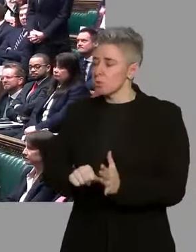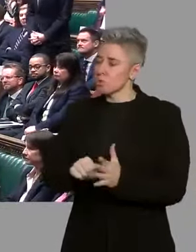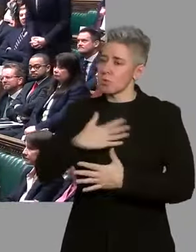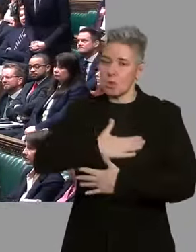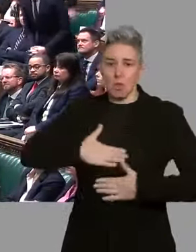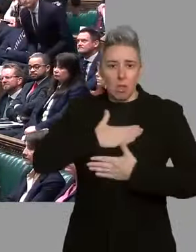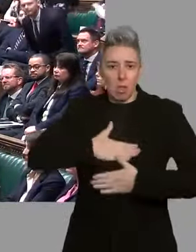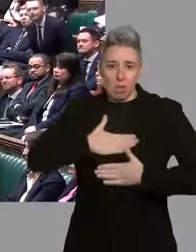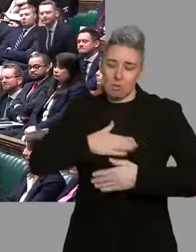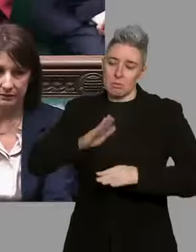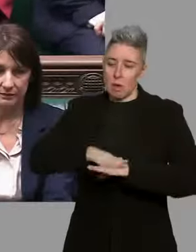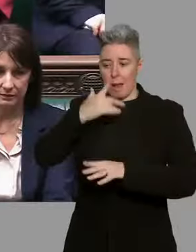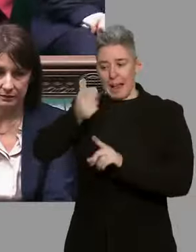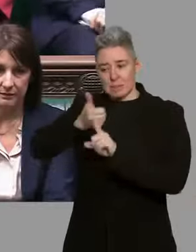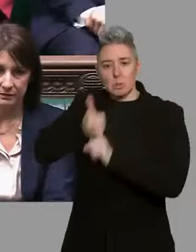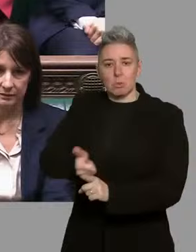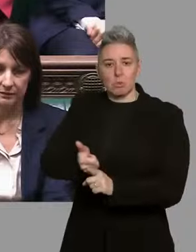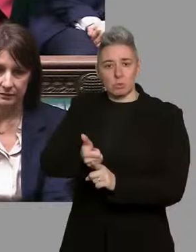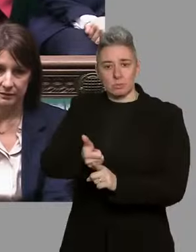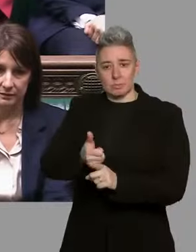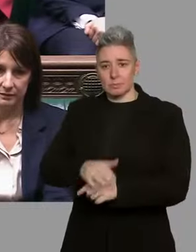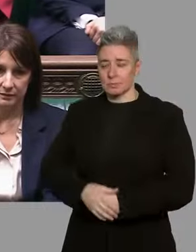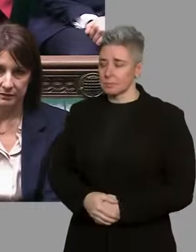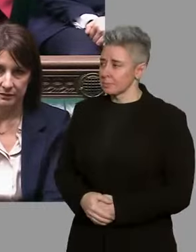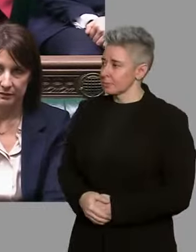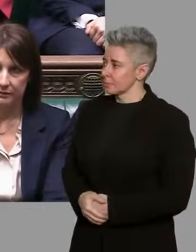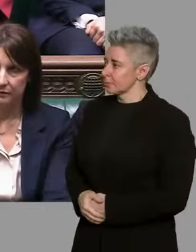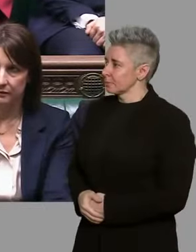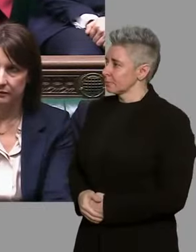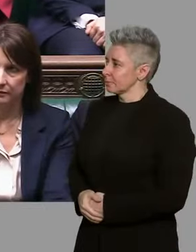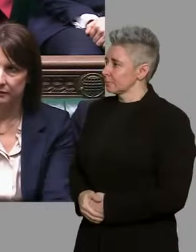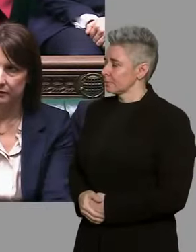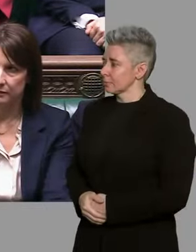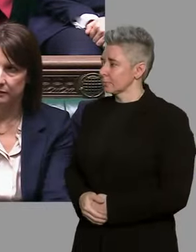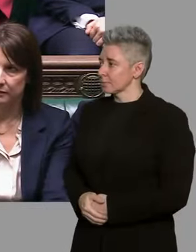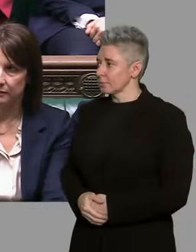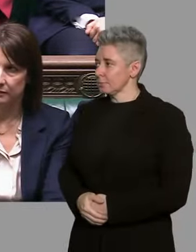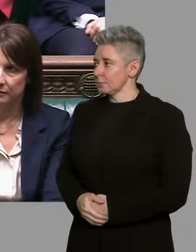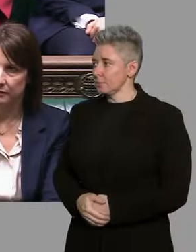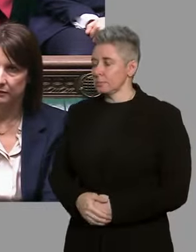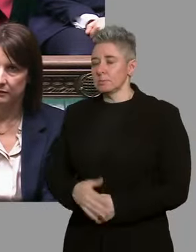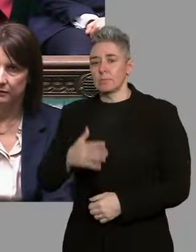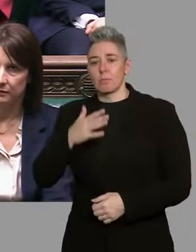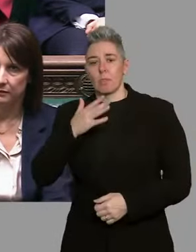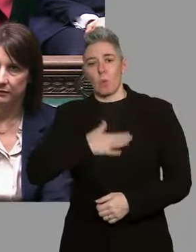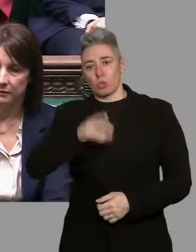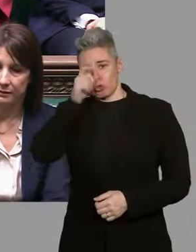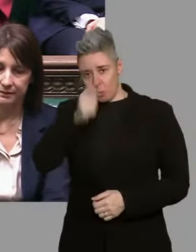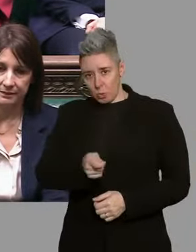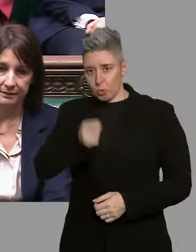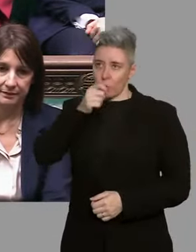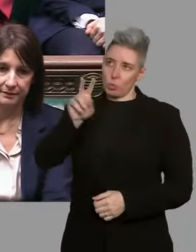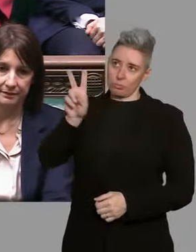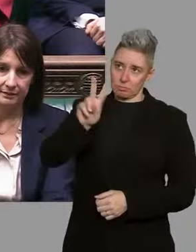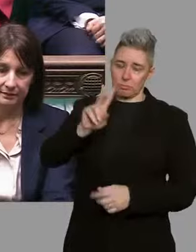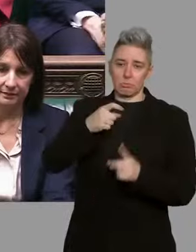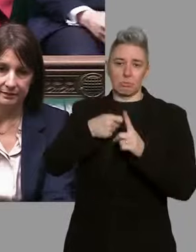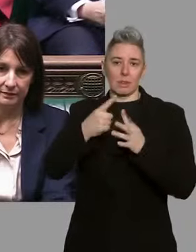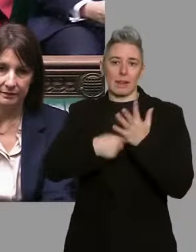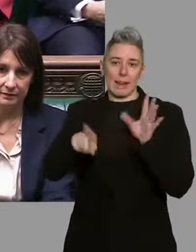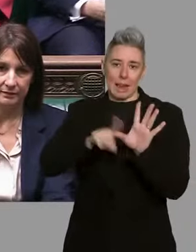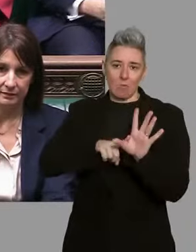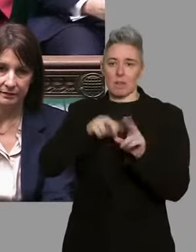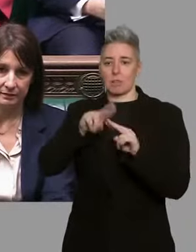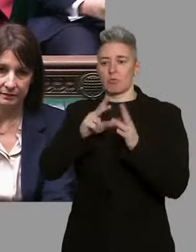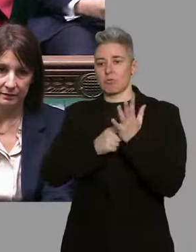Mr. Speaker, can I pay tribute to Kerry and Francis? It is a heartbreaking case and commend them for